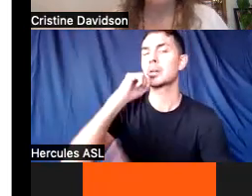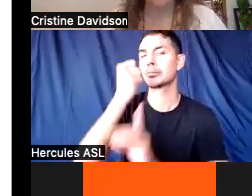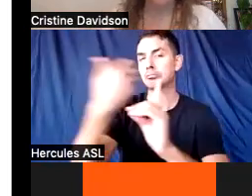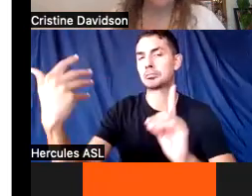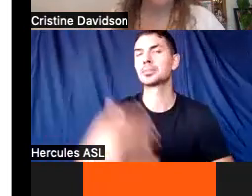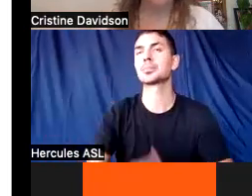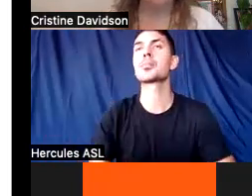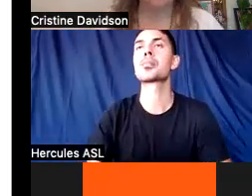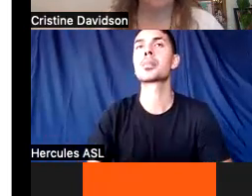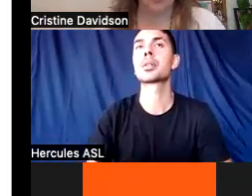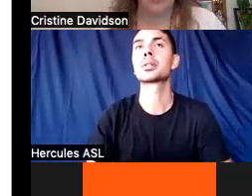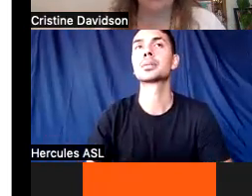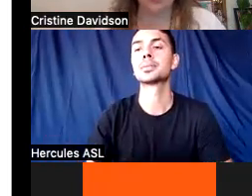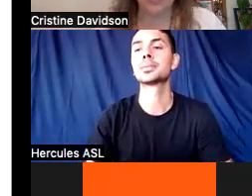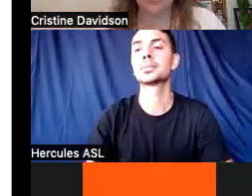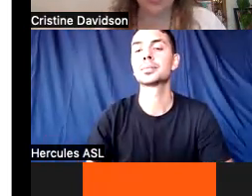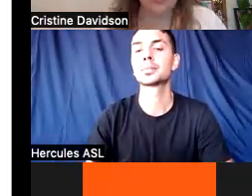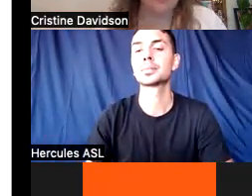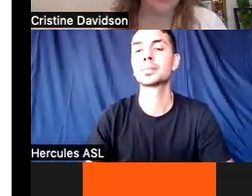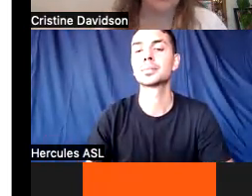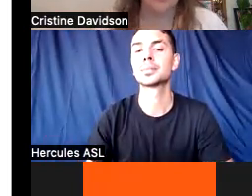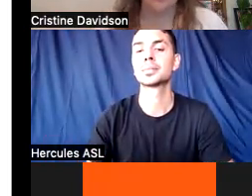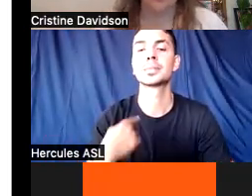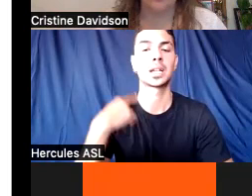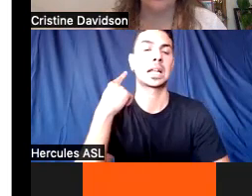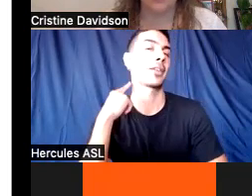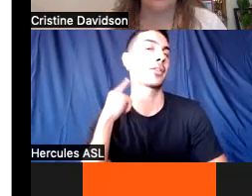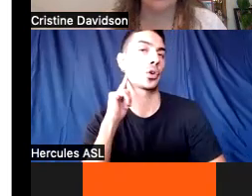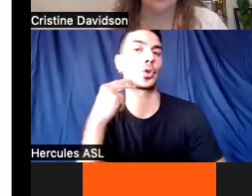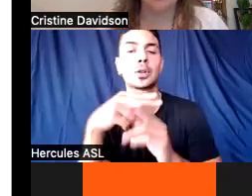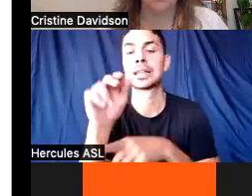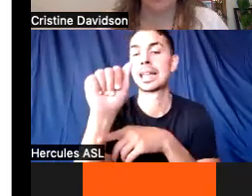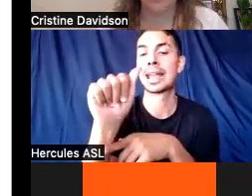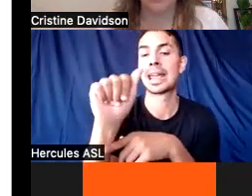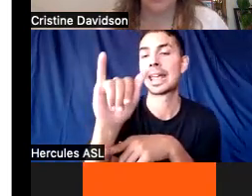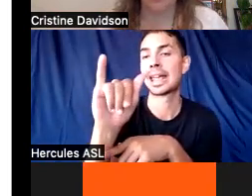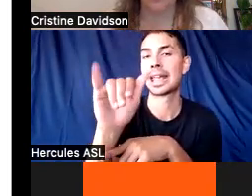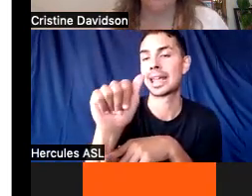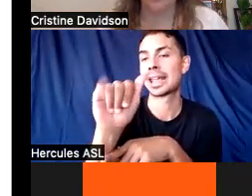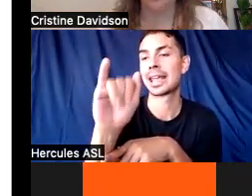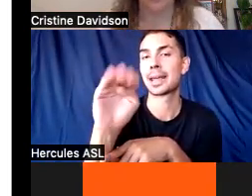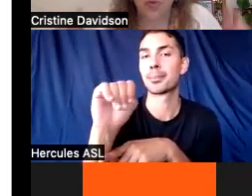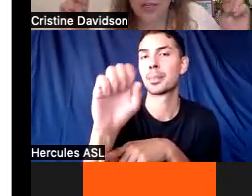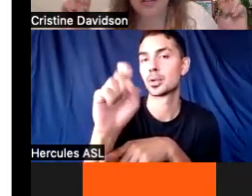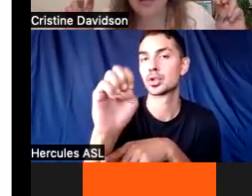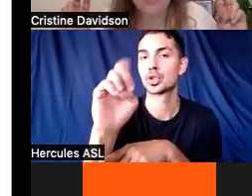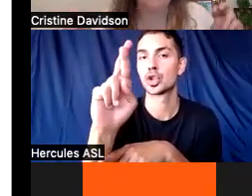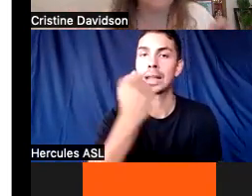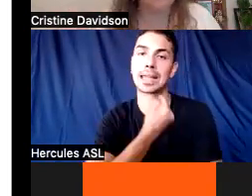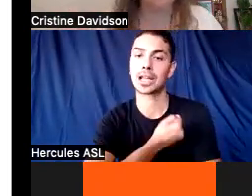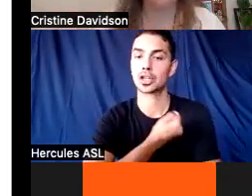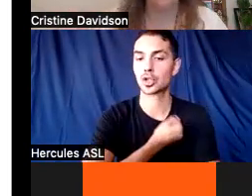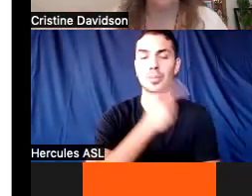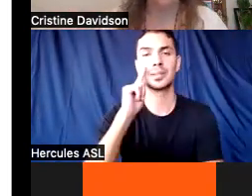the Aimster, I've heard them called Aimster gangsters because they use tactics that may not be approved or appropriate to